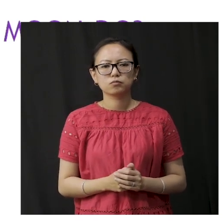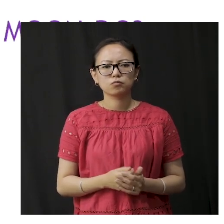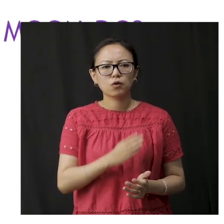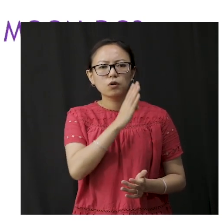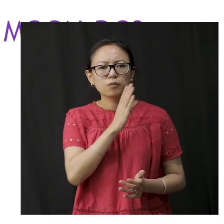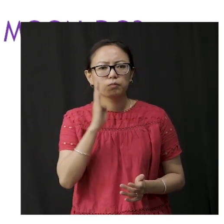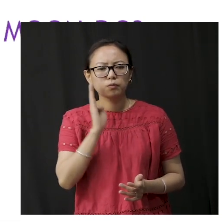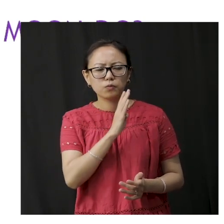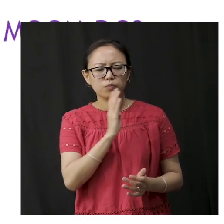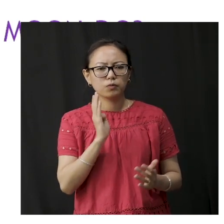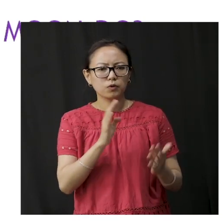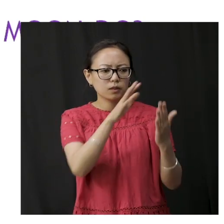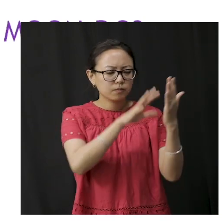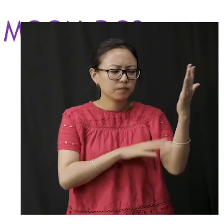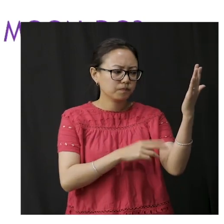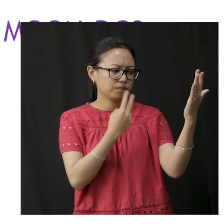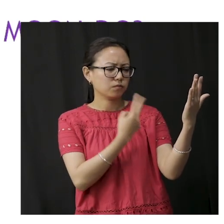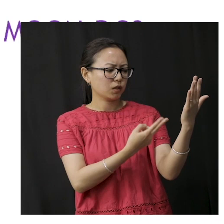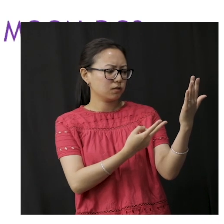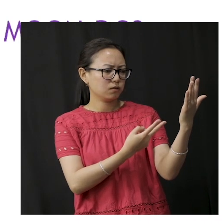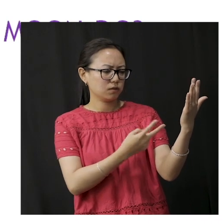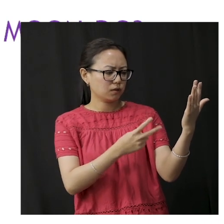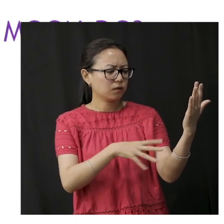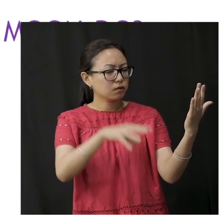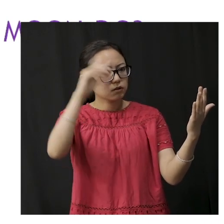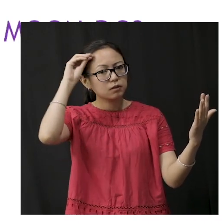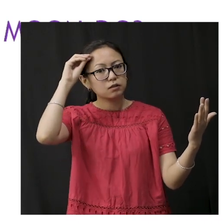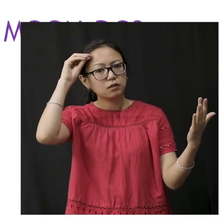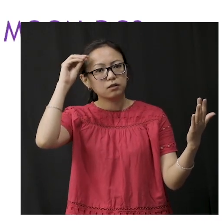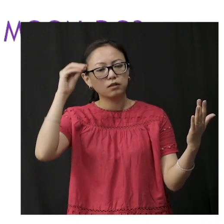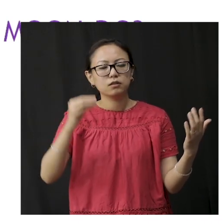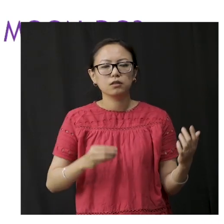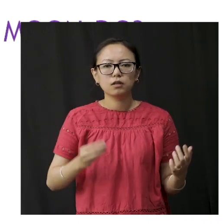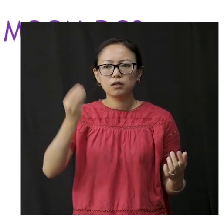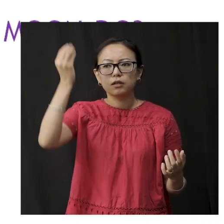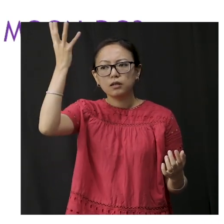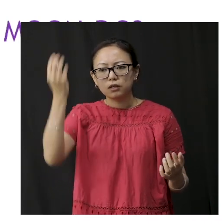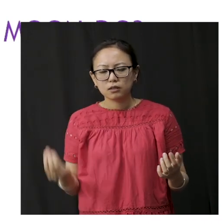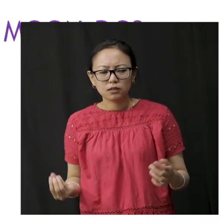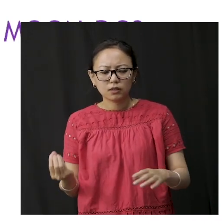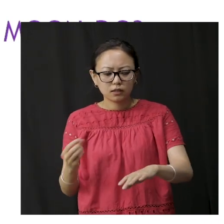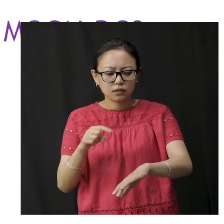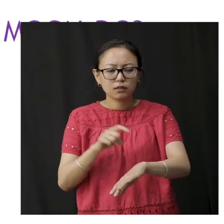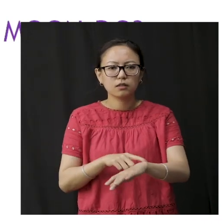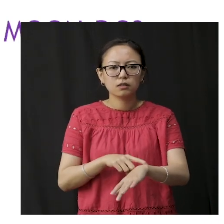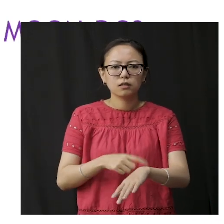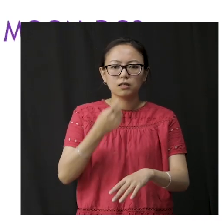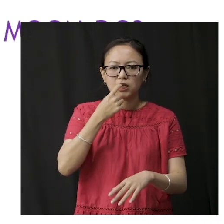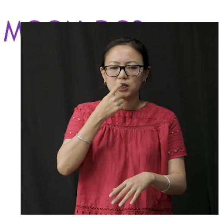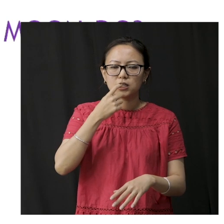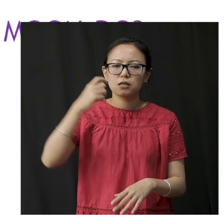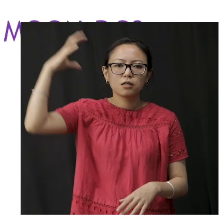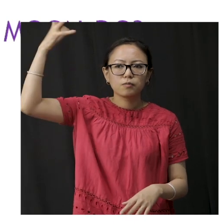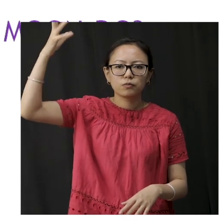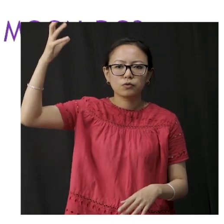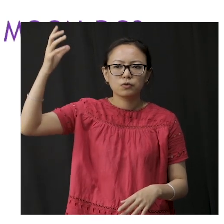that they all give light. The moon gives light at night time, and the sun gives light during the